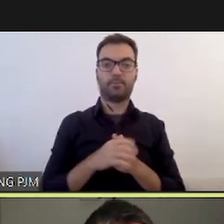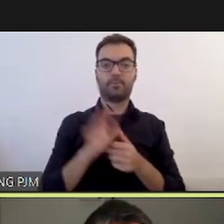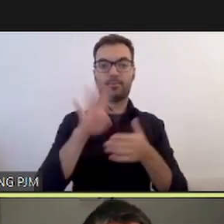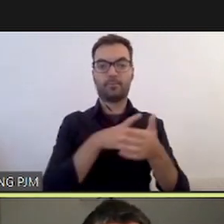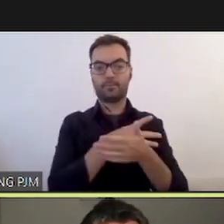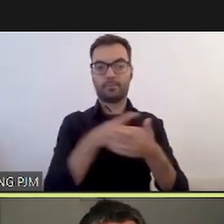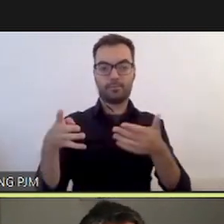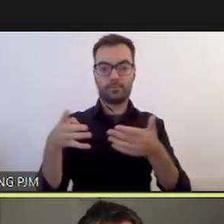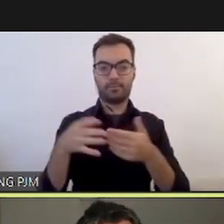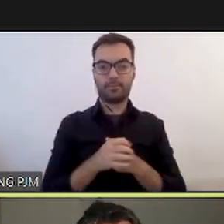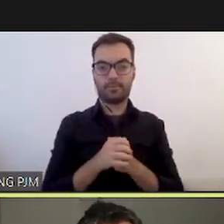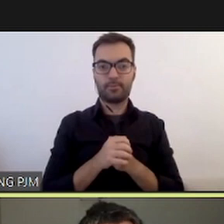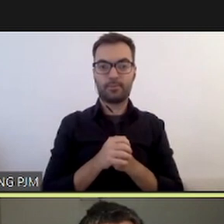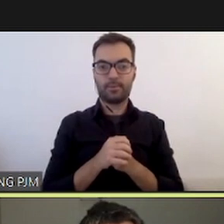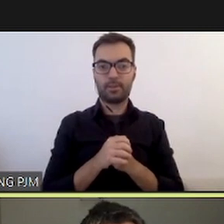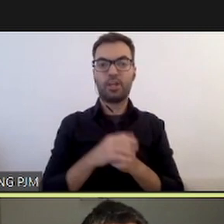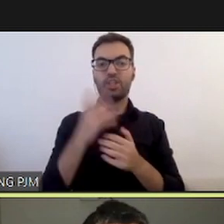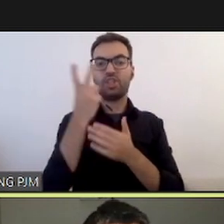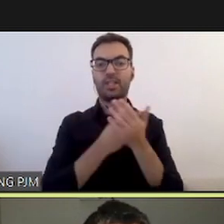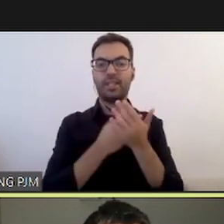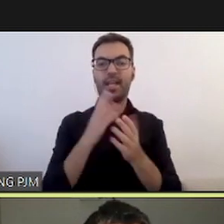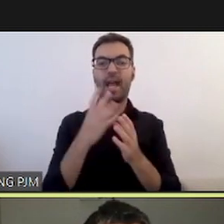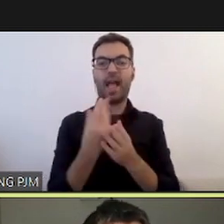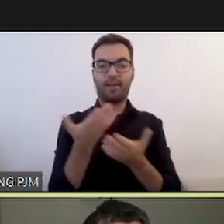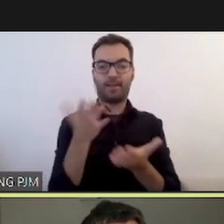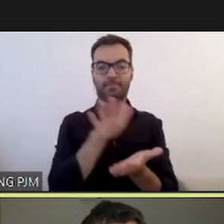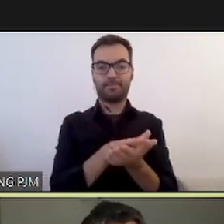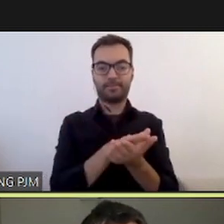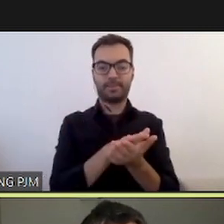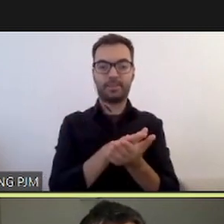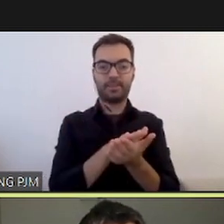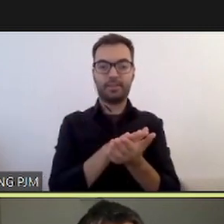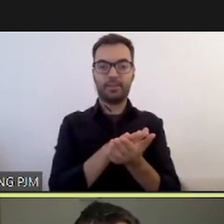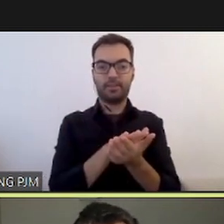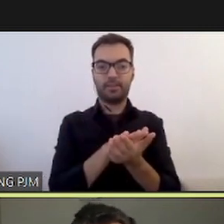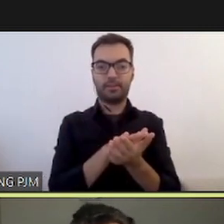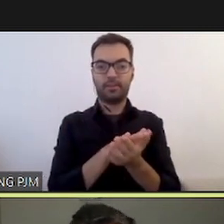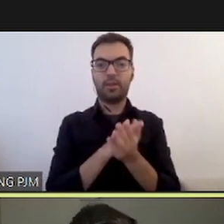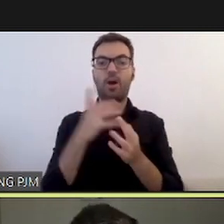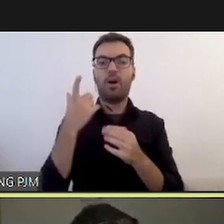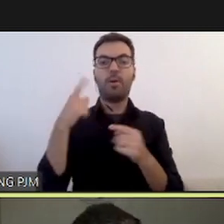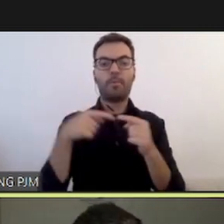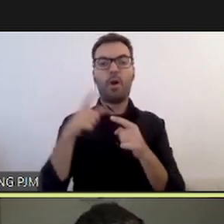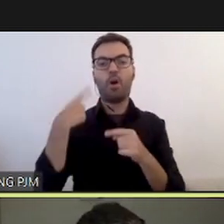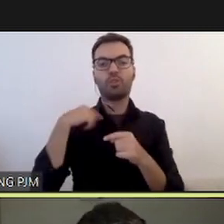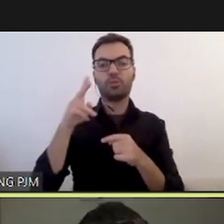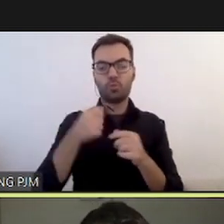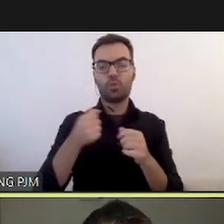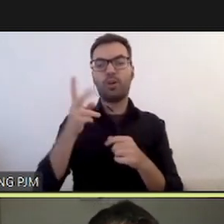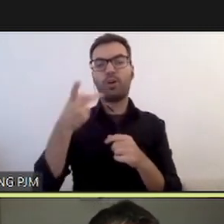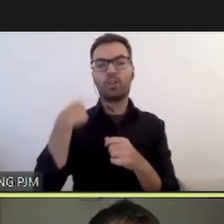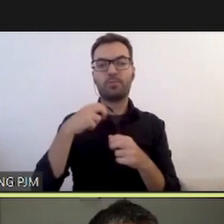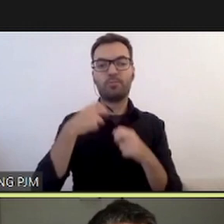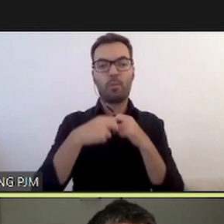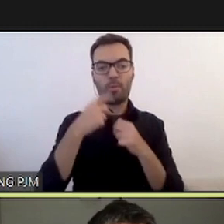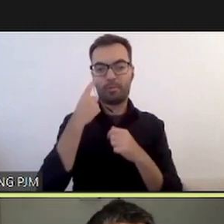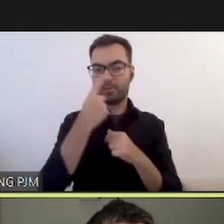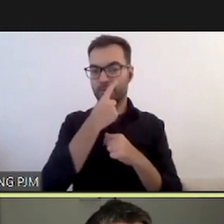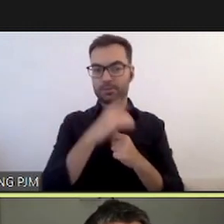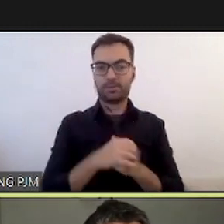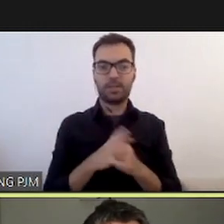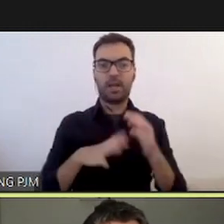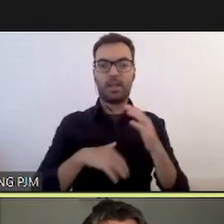and screen readers which used by the people who having the visual impairment. The top of them are